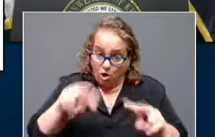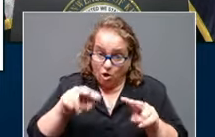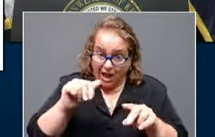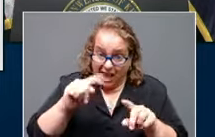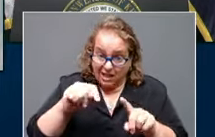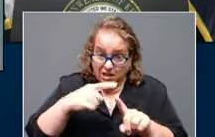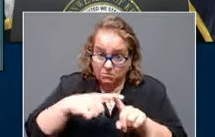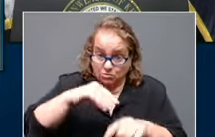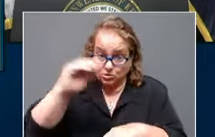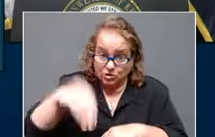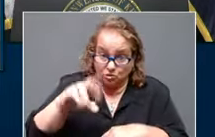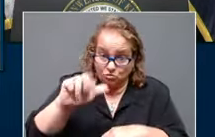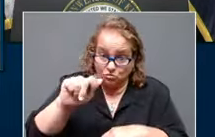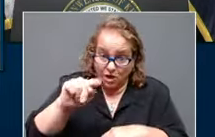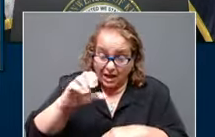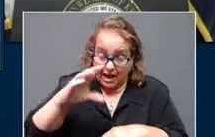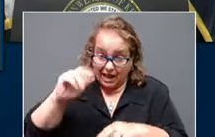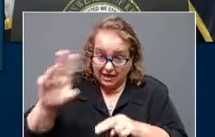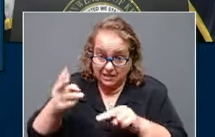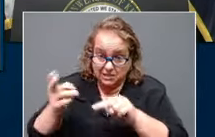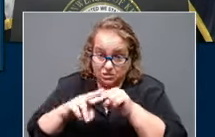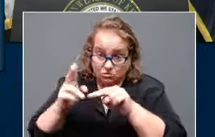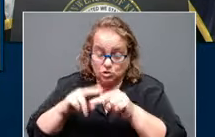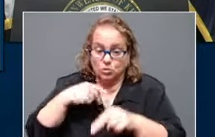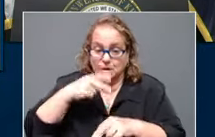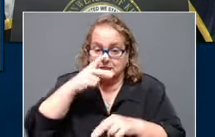And let's bring up our state.